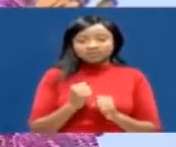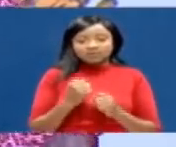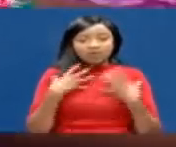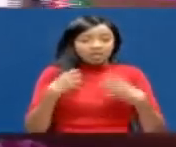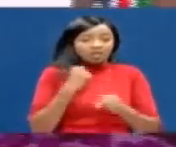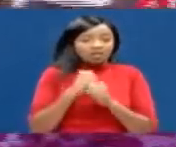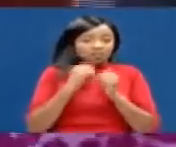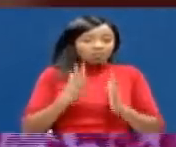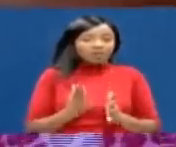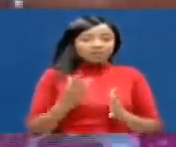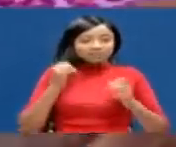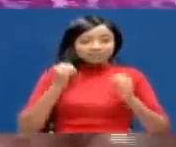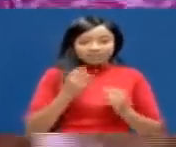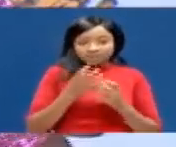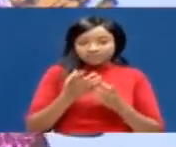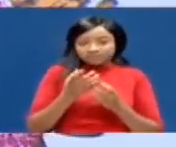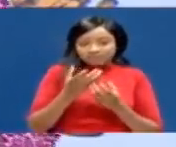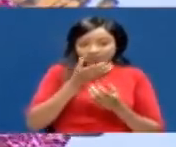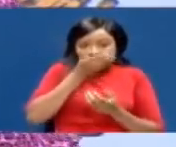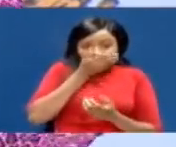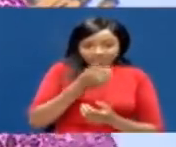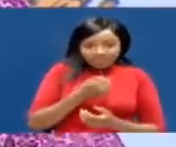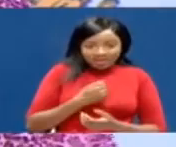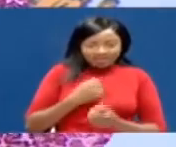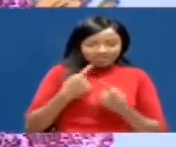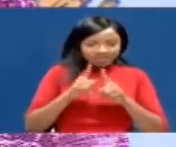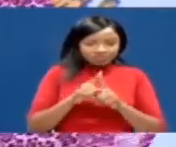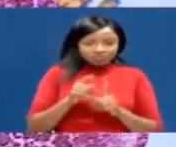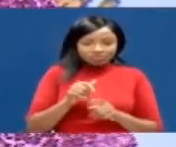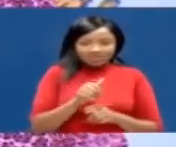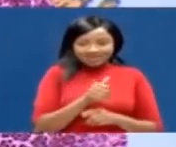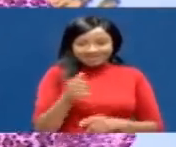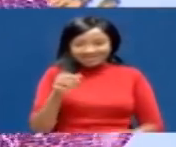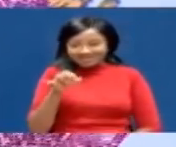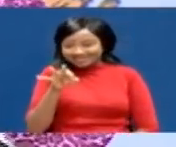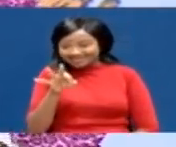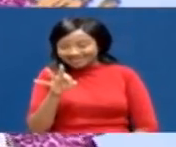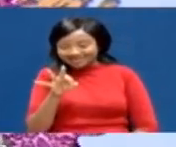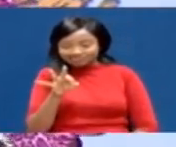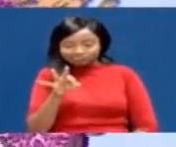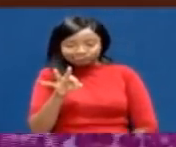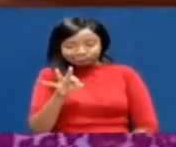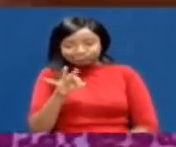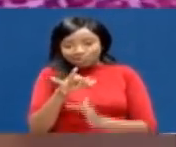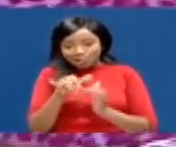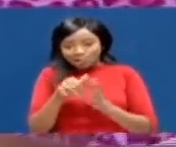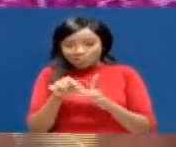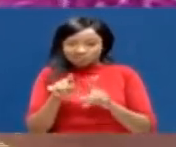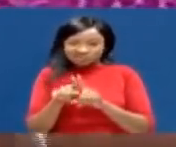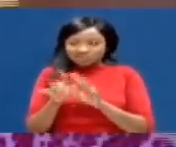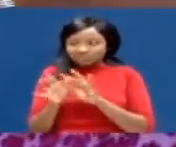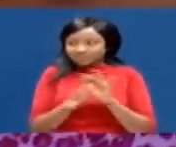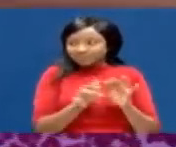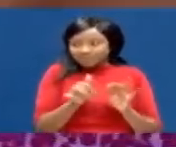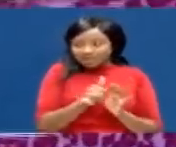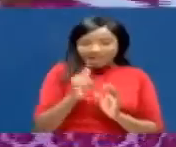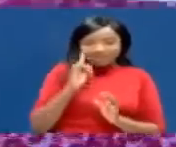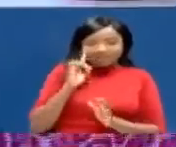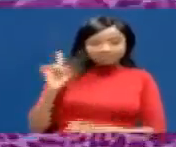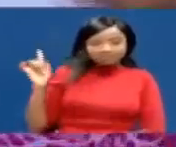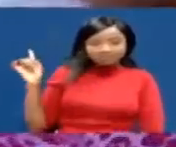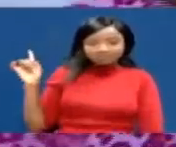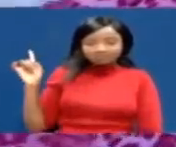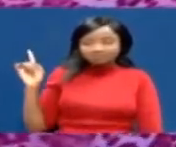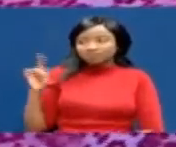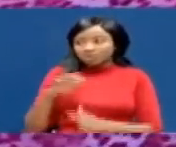all of us can wear. I think these three are all alike. There may be just a simple dust mask that can be worn